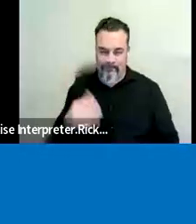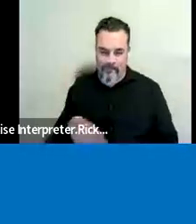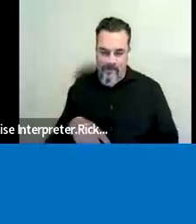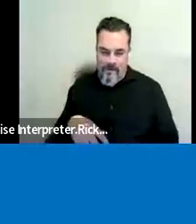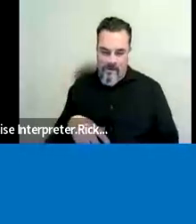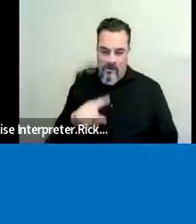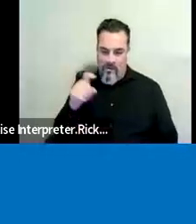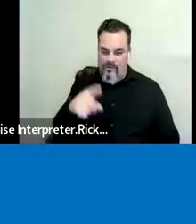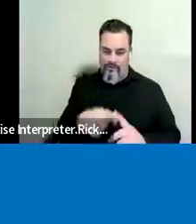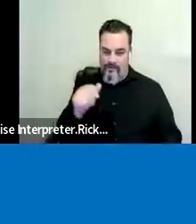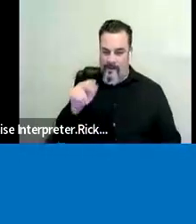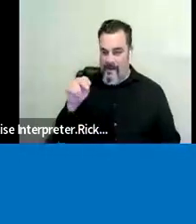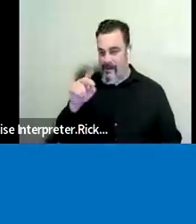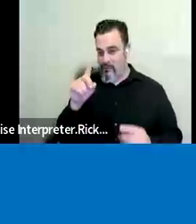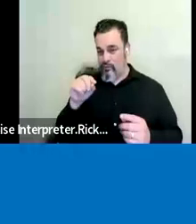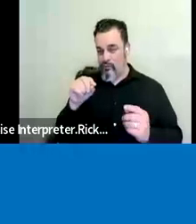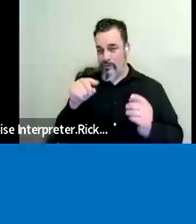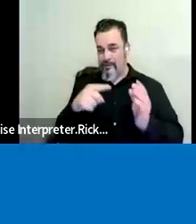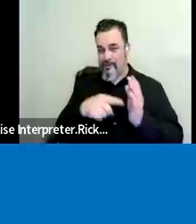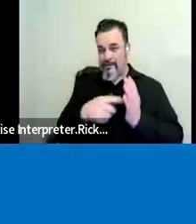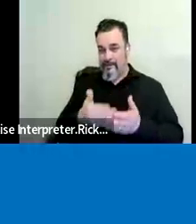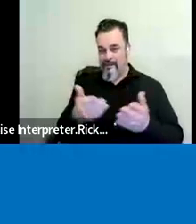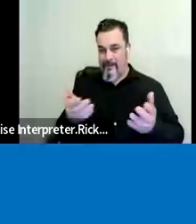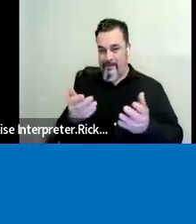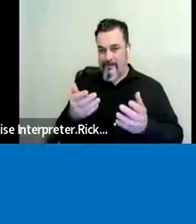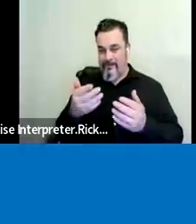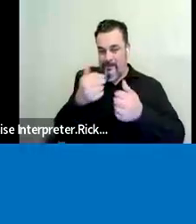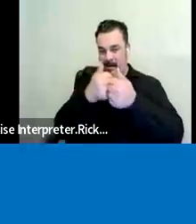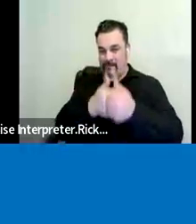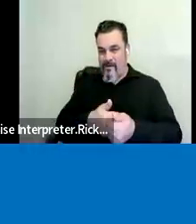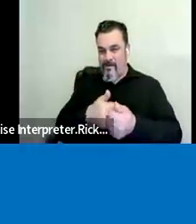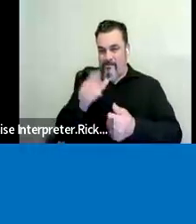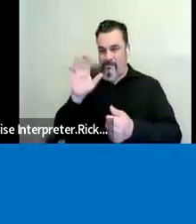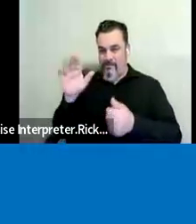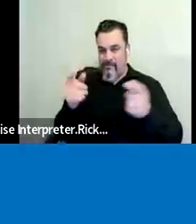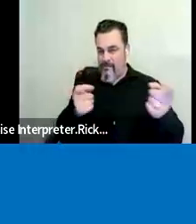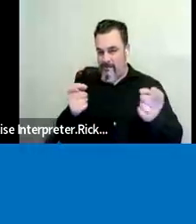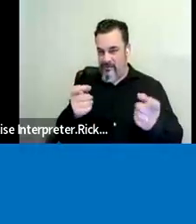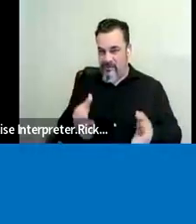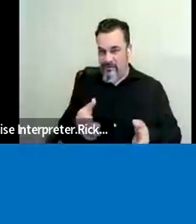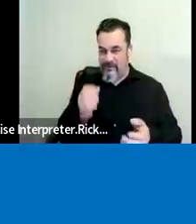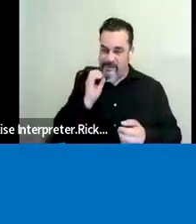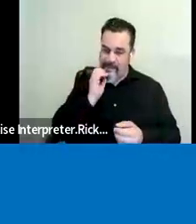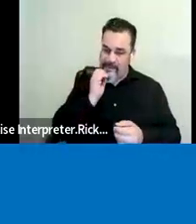Question from Anne is, do these things fall under administration? ASL